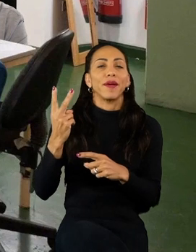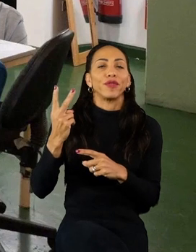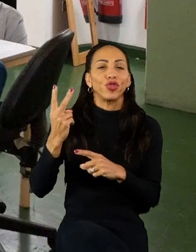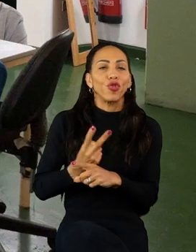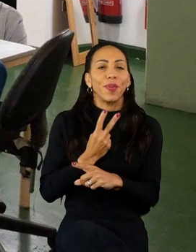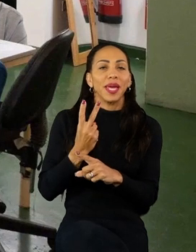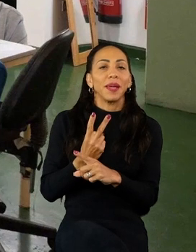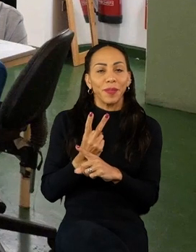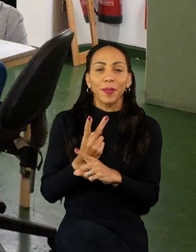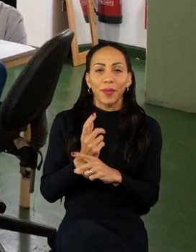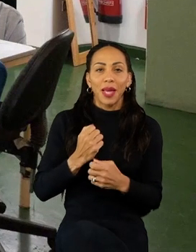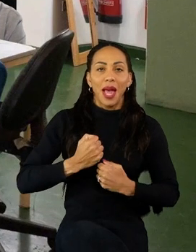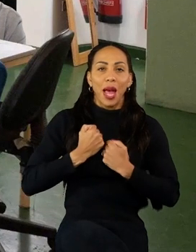recap